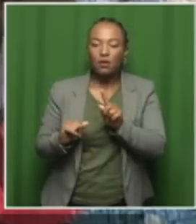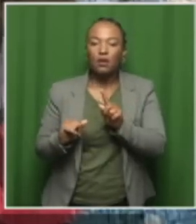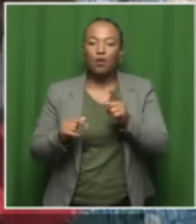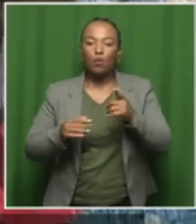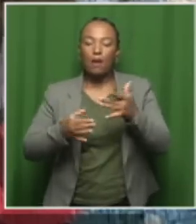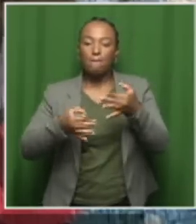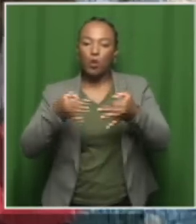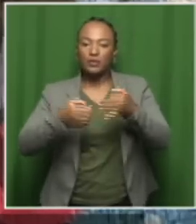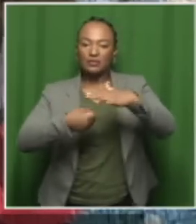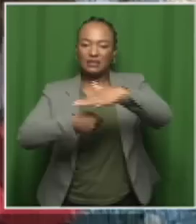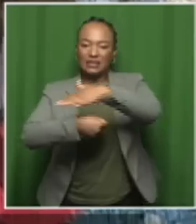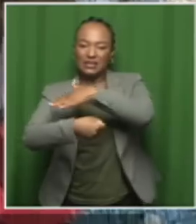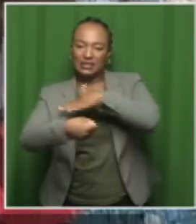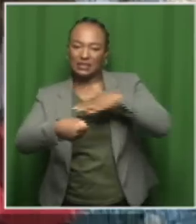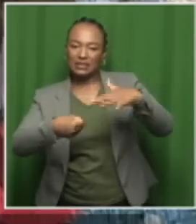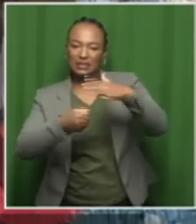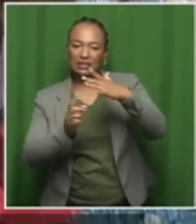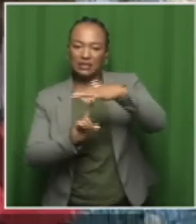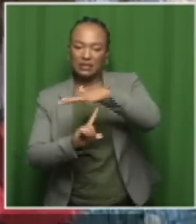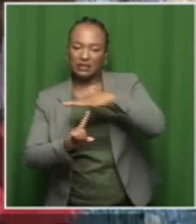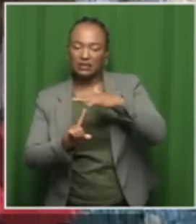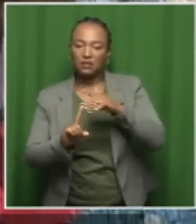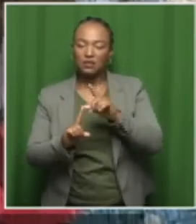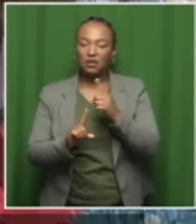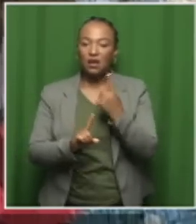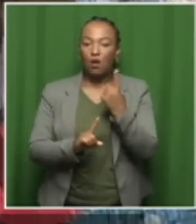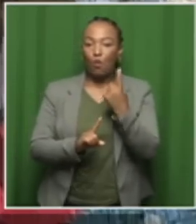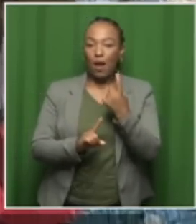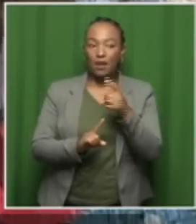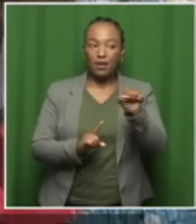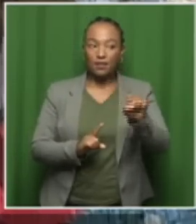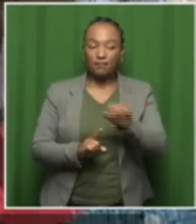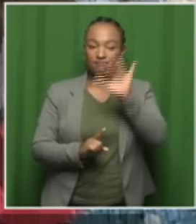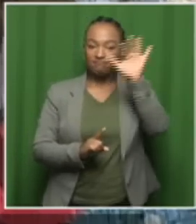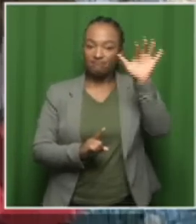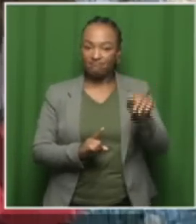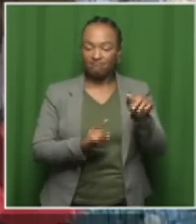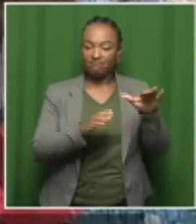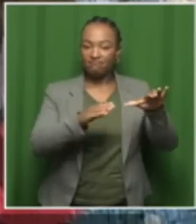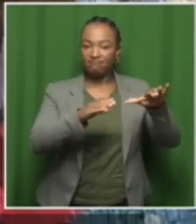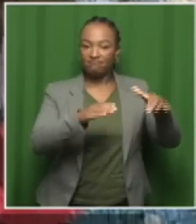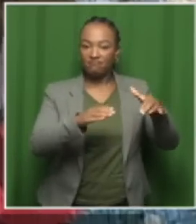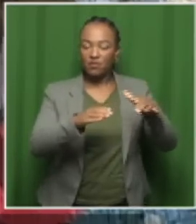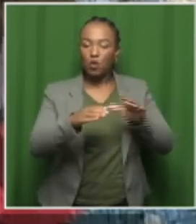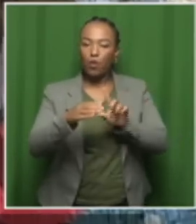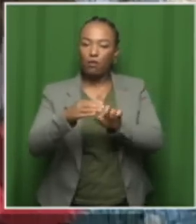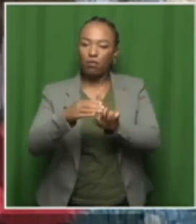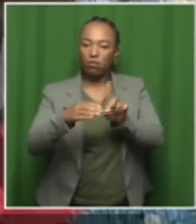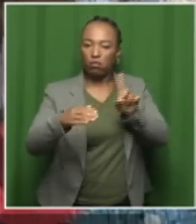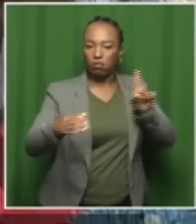geopolitical turmoil, the one thing that's very attractive about South Africa is that we're fairly isolated